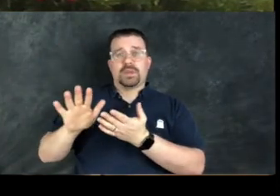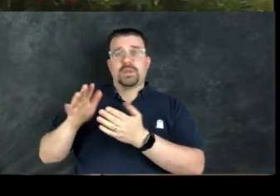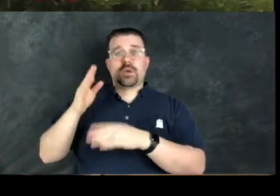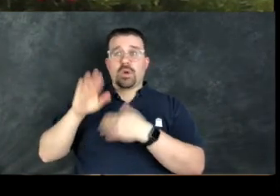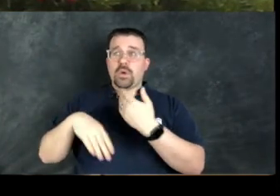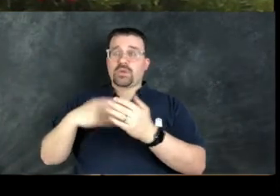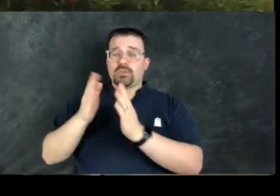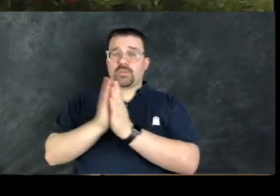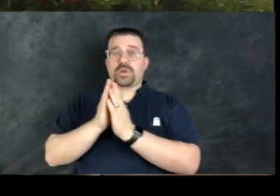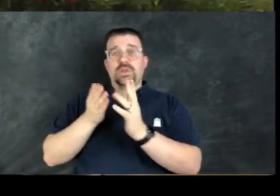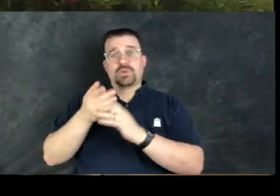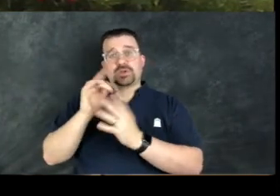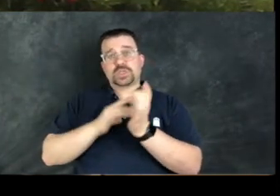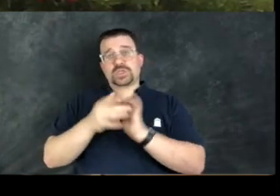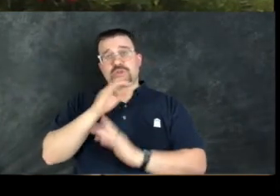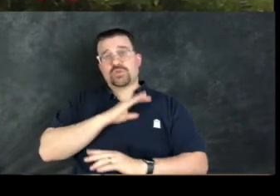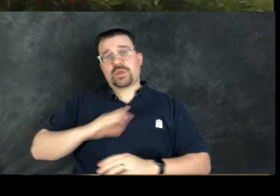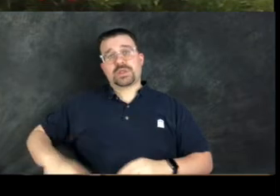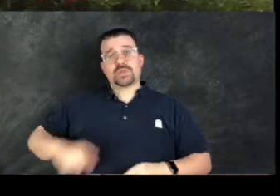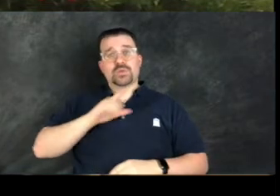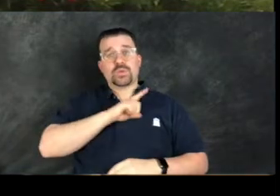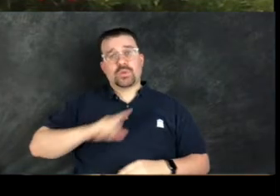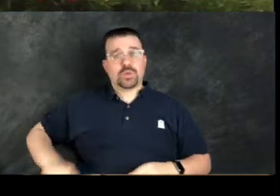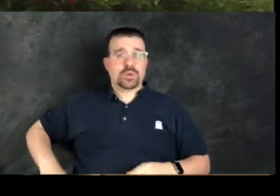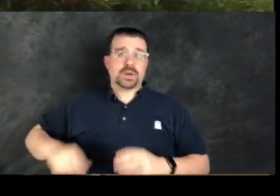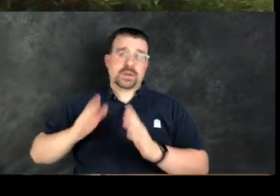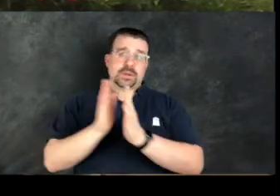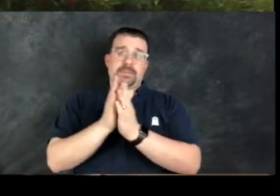pray through Jesus Christ, our Lord.